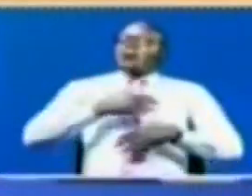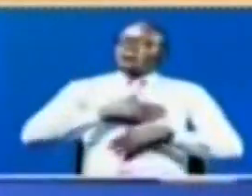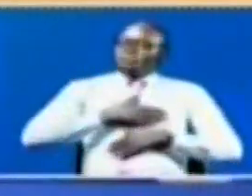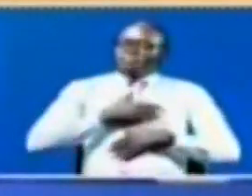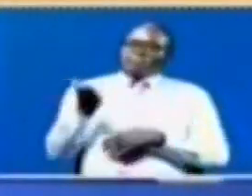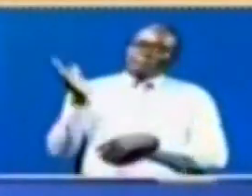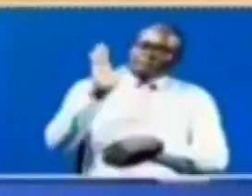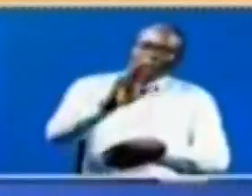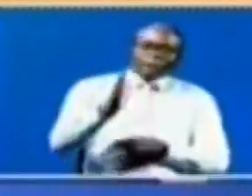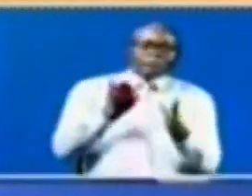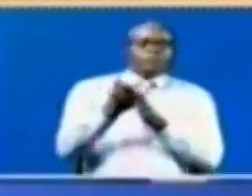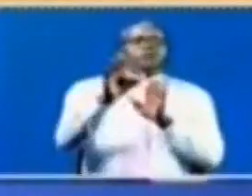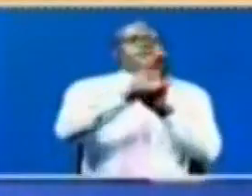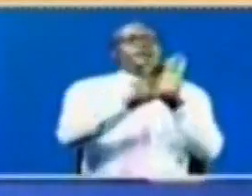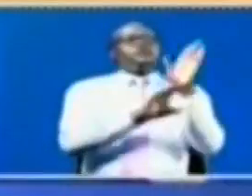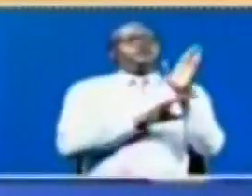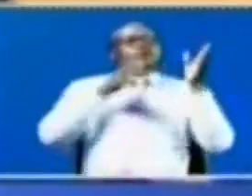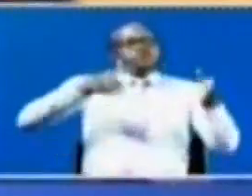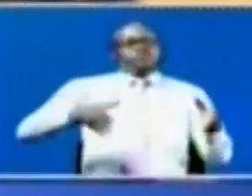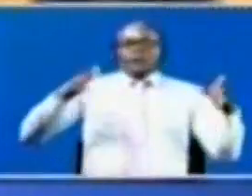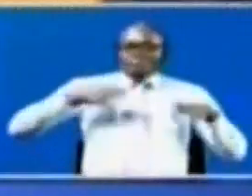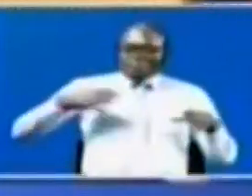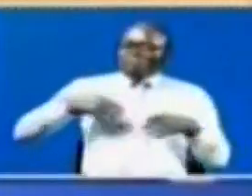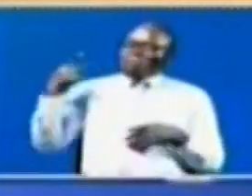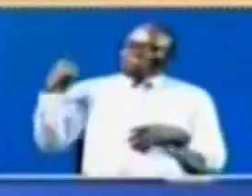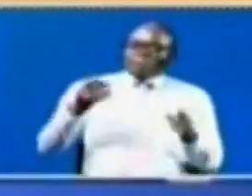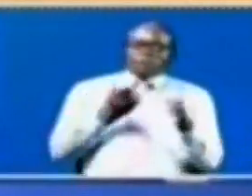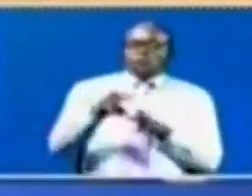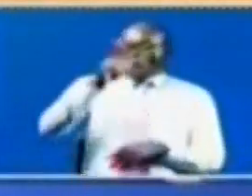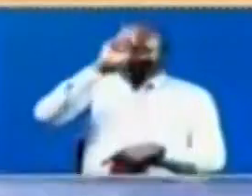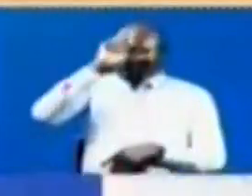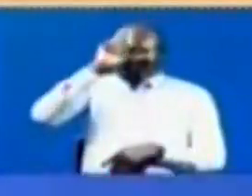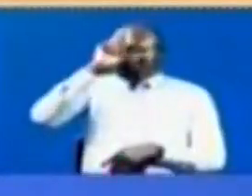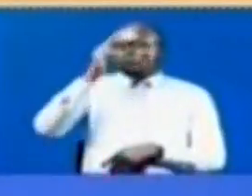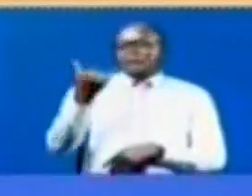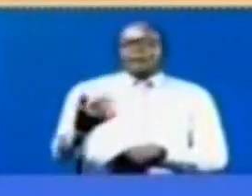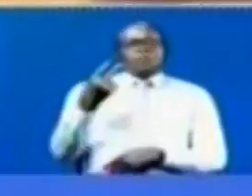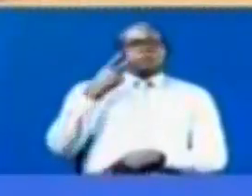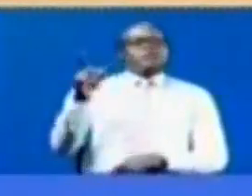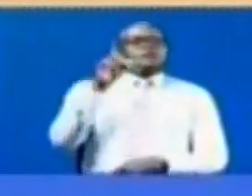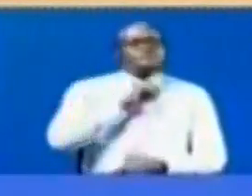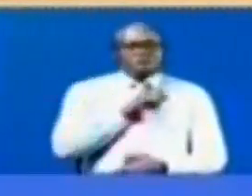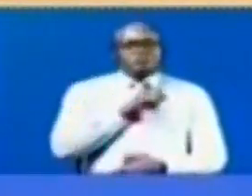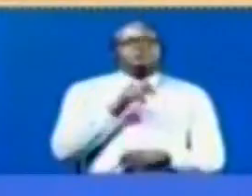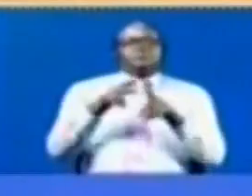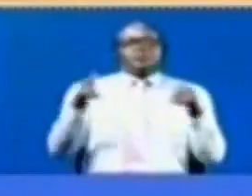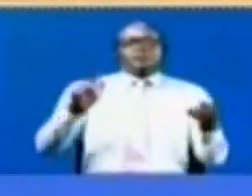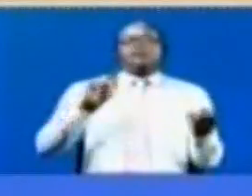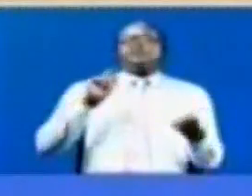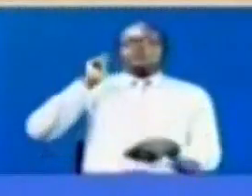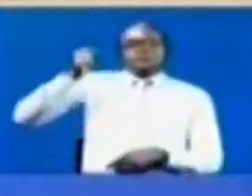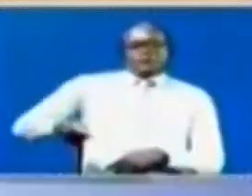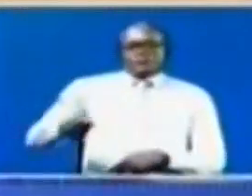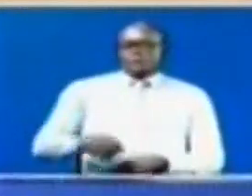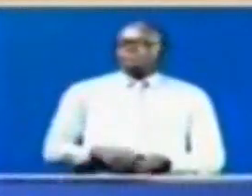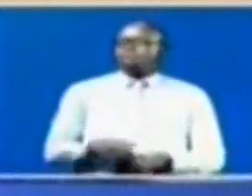him posthumously. Today victims of these same police officers have started to see the beginning of justice. In